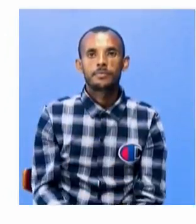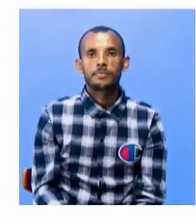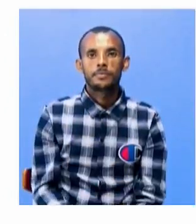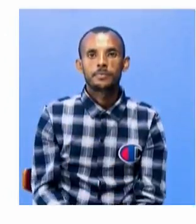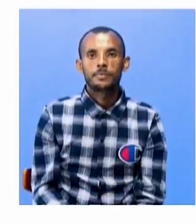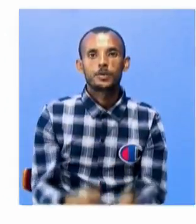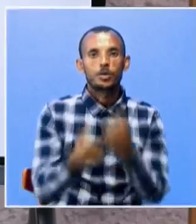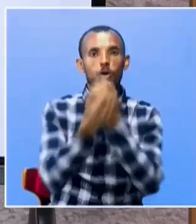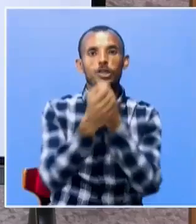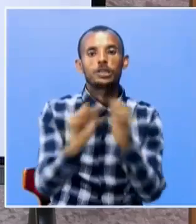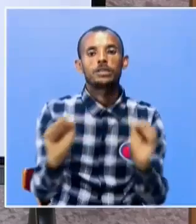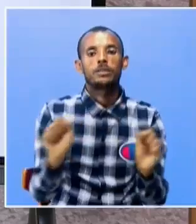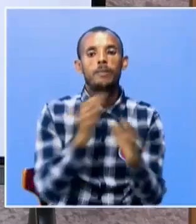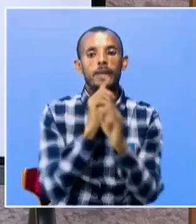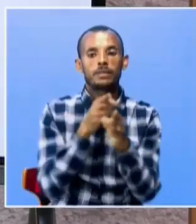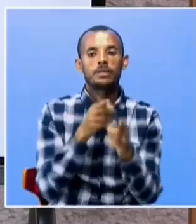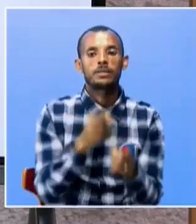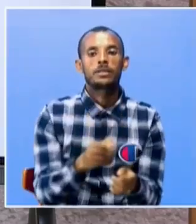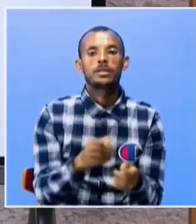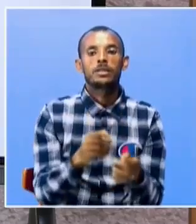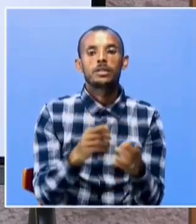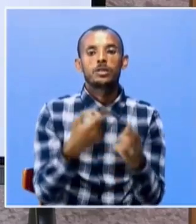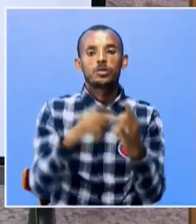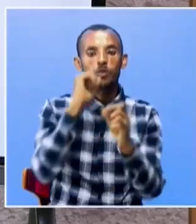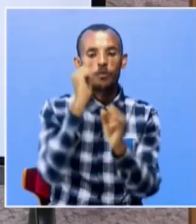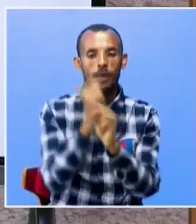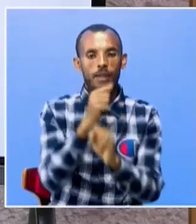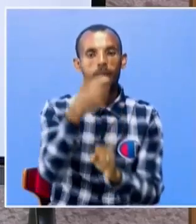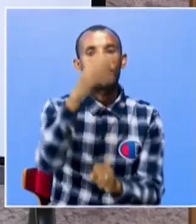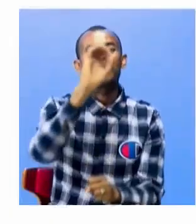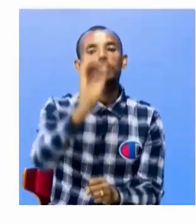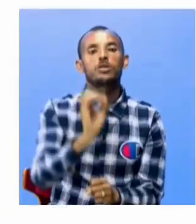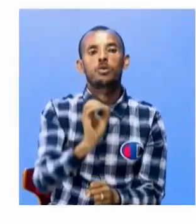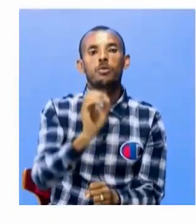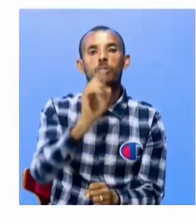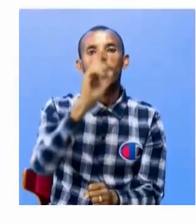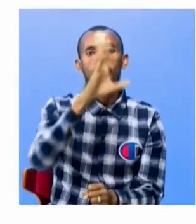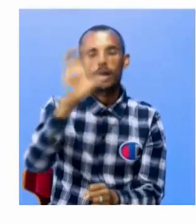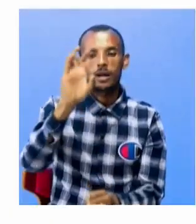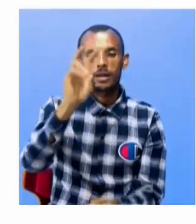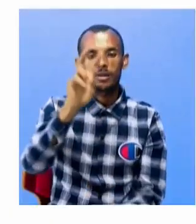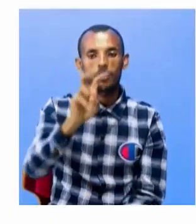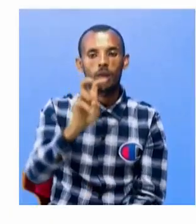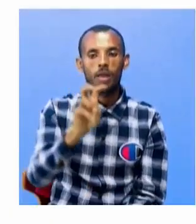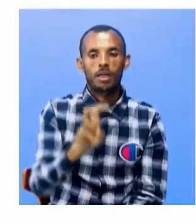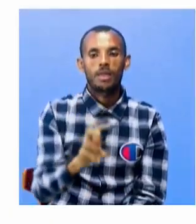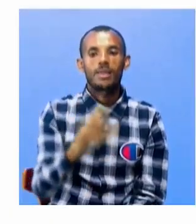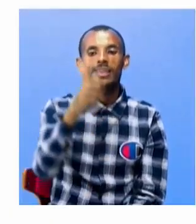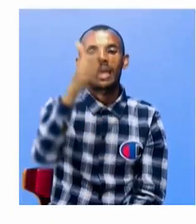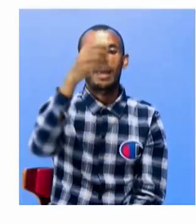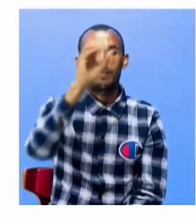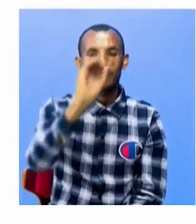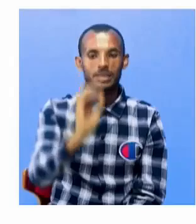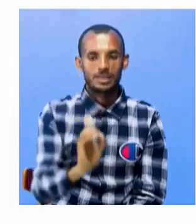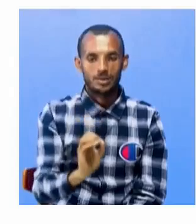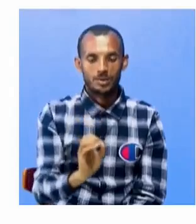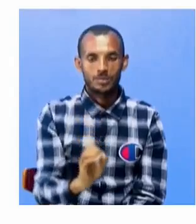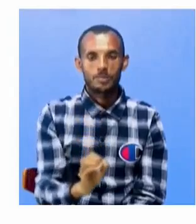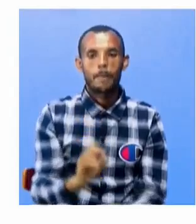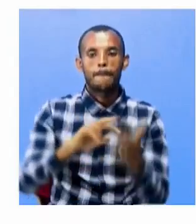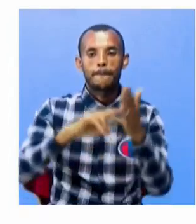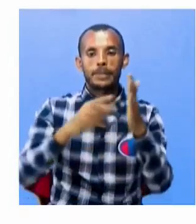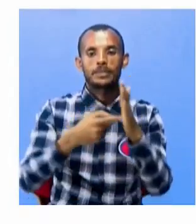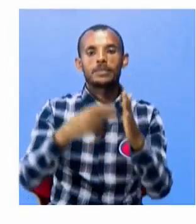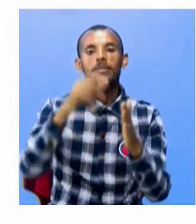solution, we are asked to find 10% of 120. It is 10% of means this